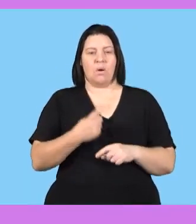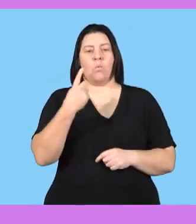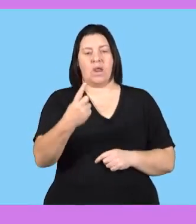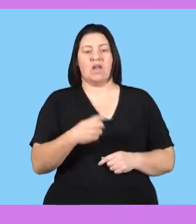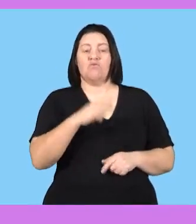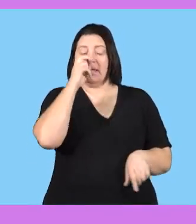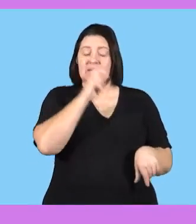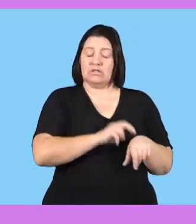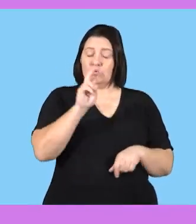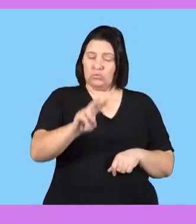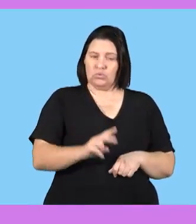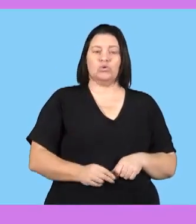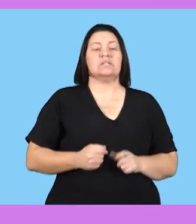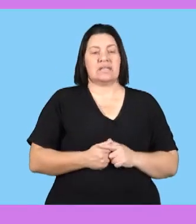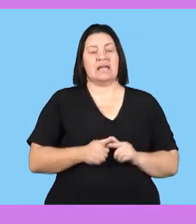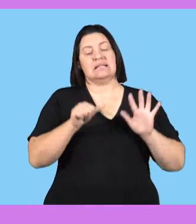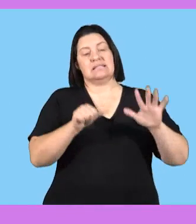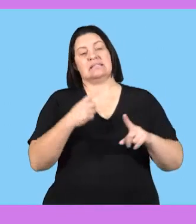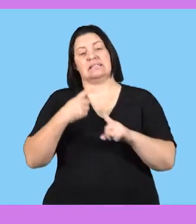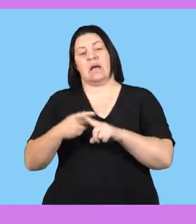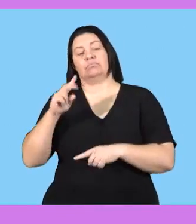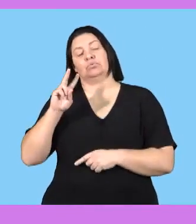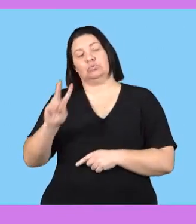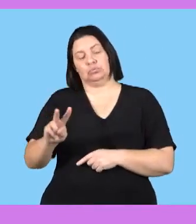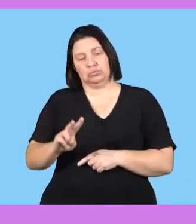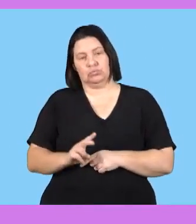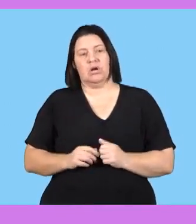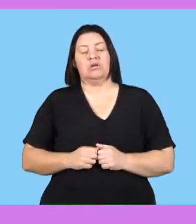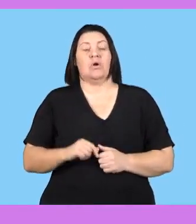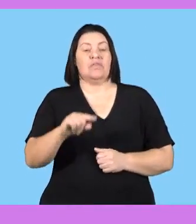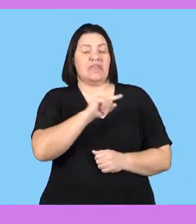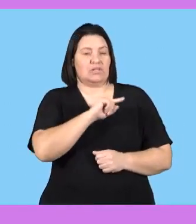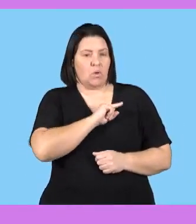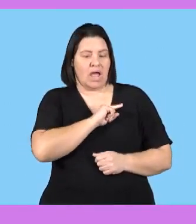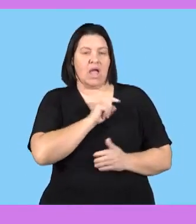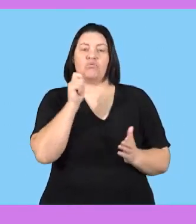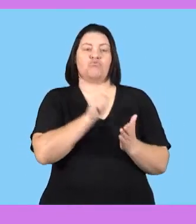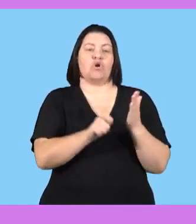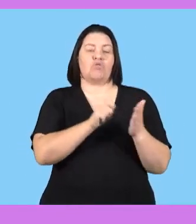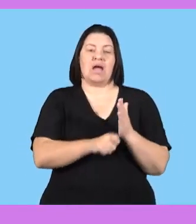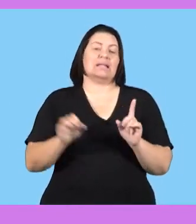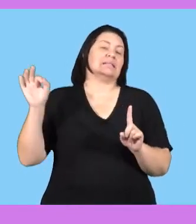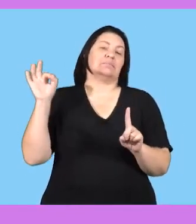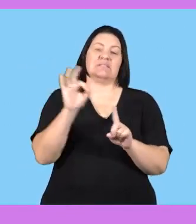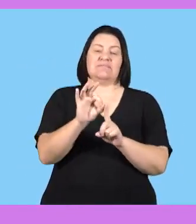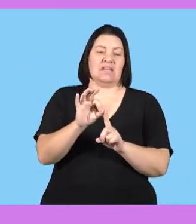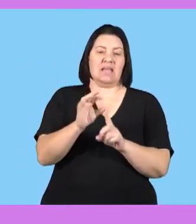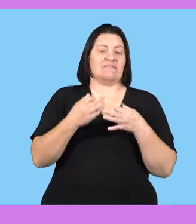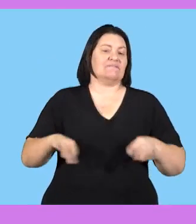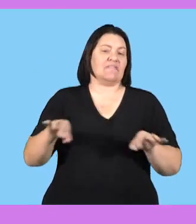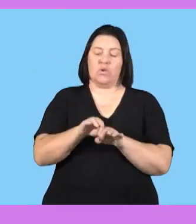1. If we need 2, we take 6, we multiply by 2. Hence, we don't write